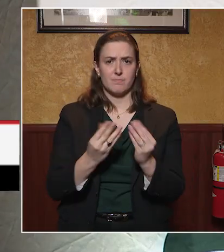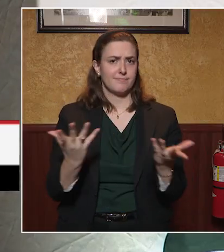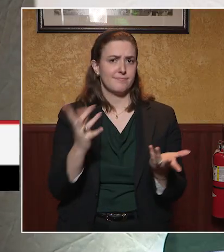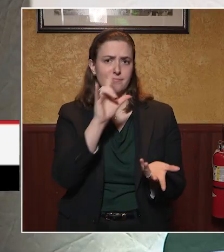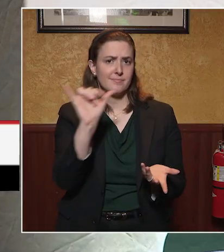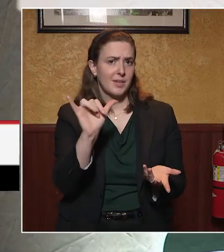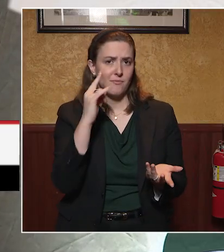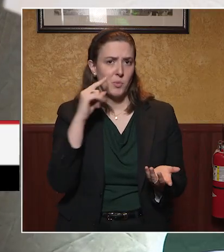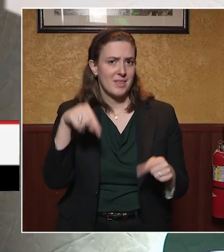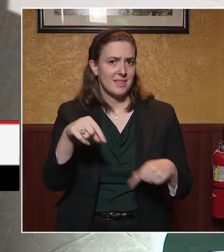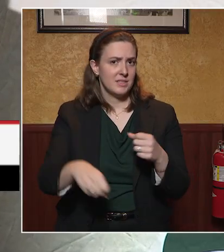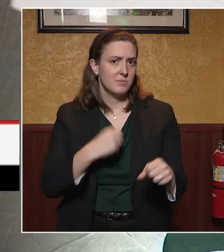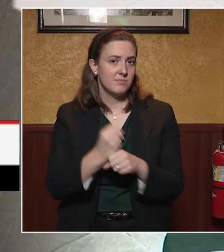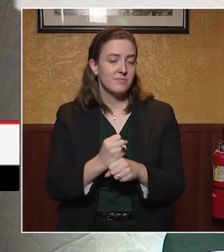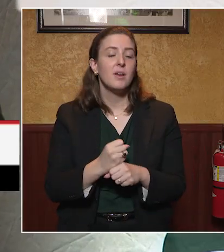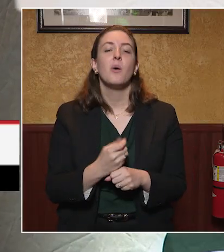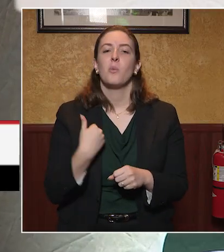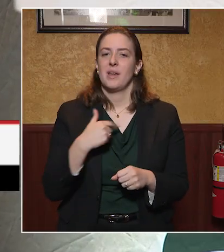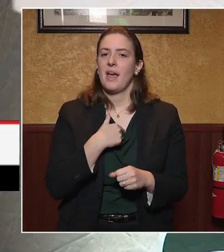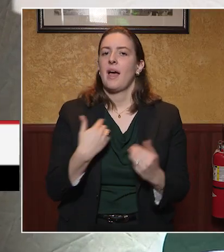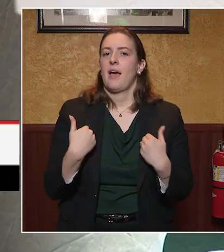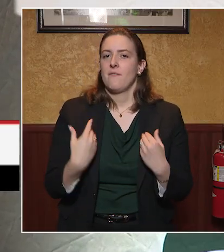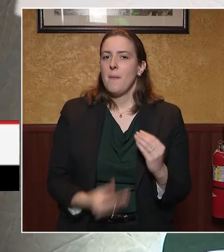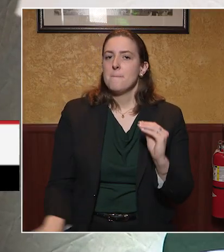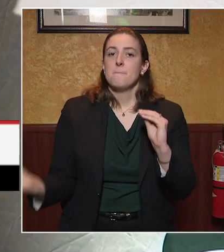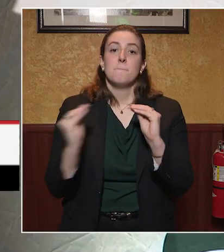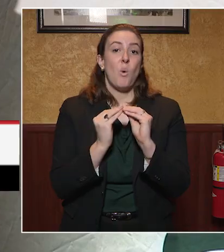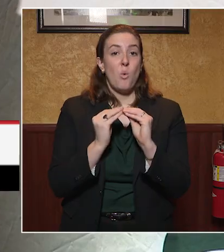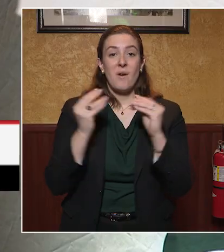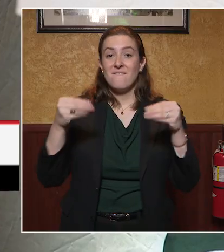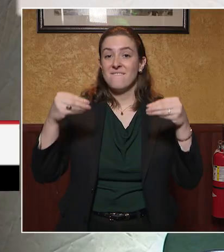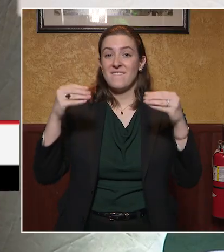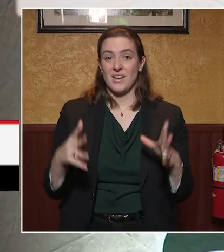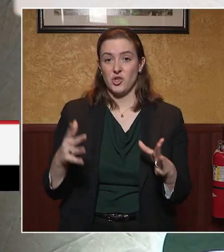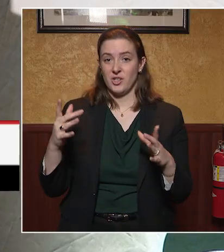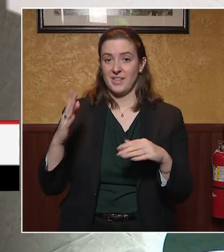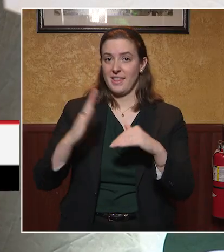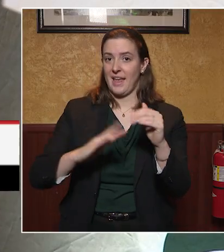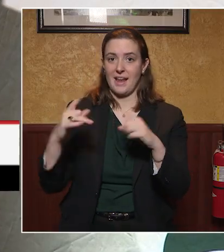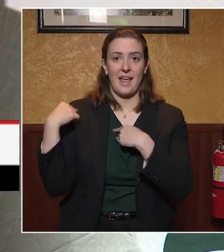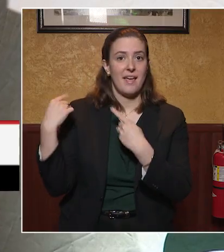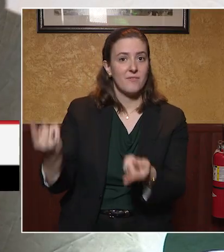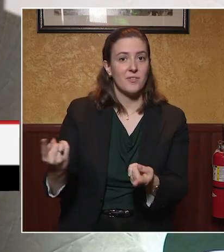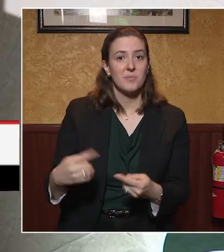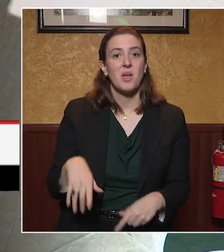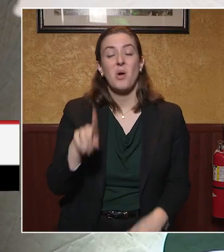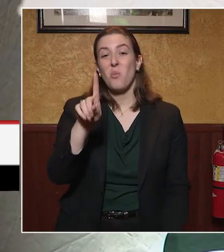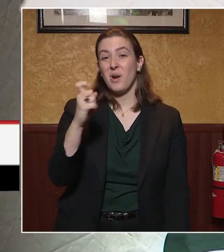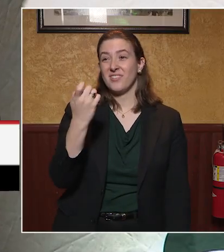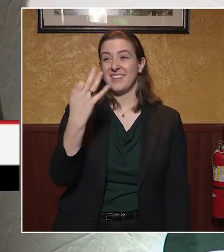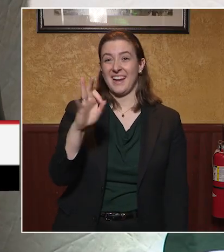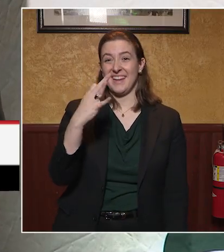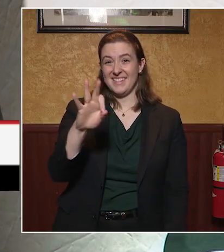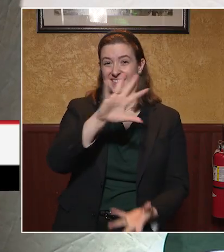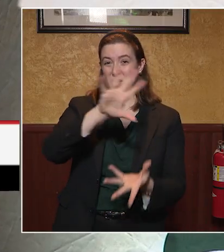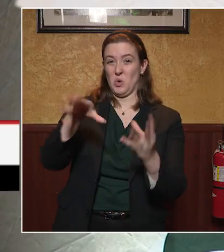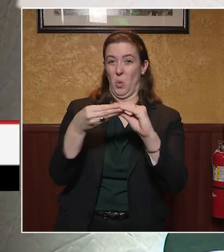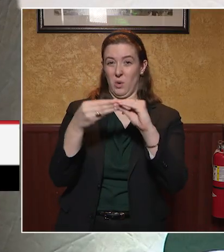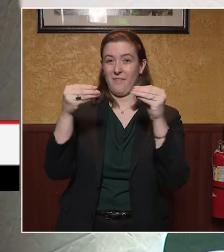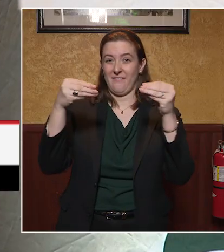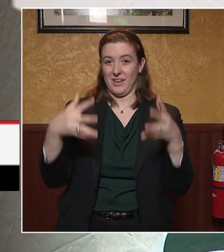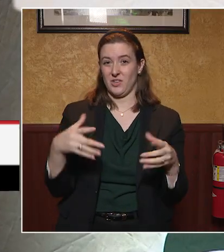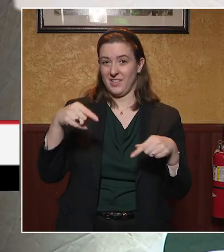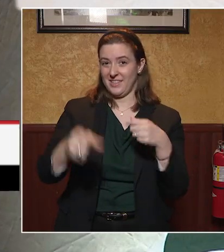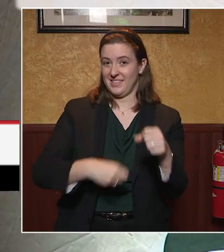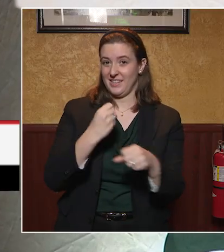year in 2025? We have more vendors than ever. 119 total vendors this year at the market. That deserves